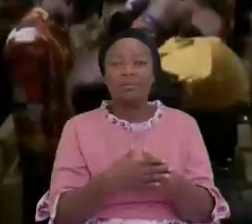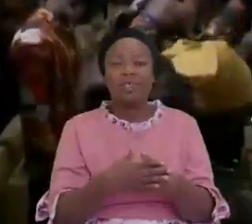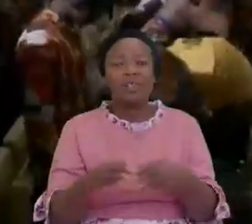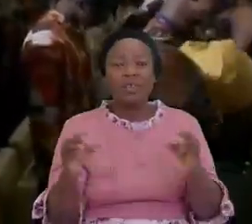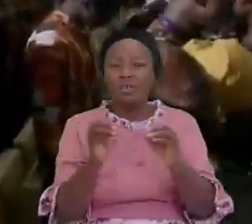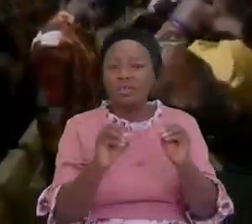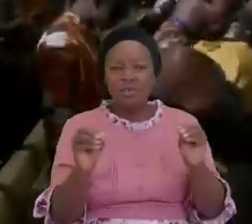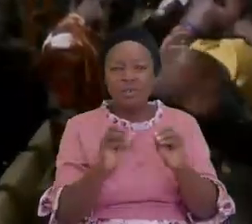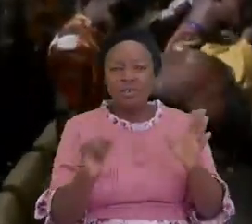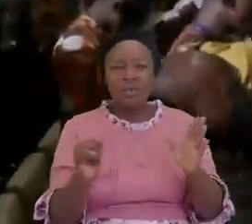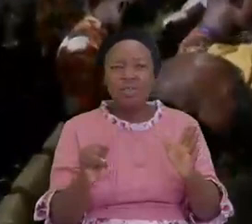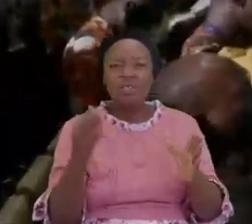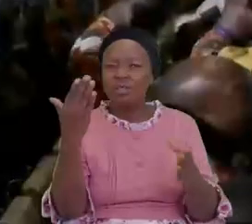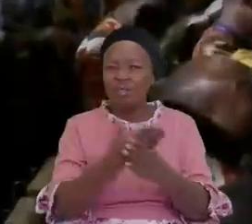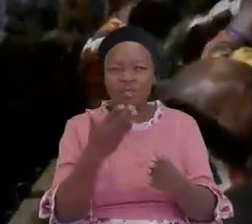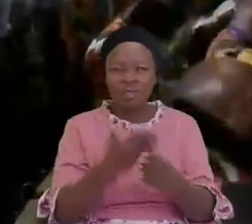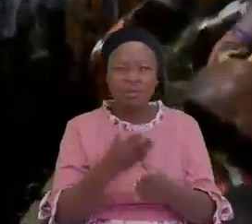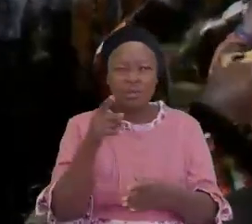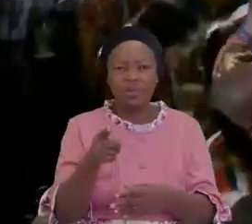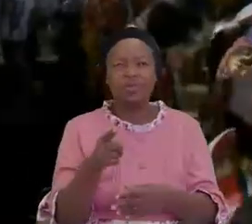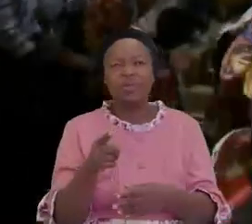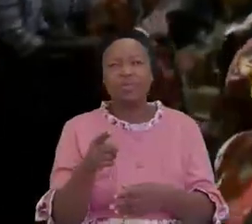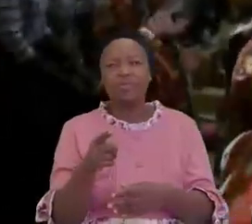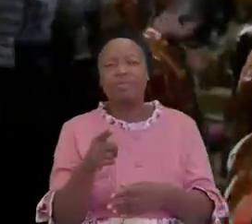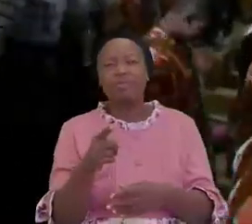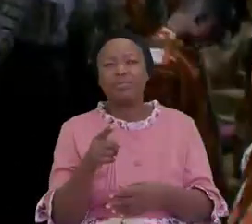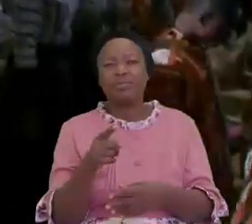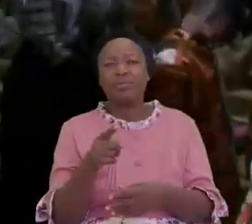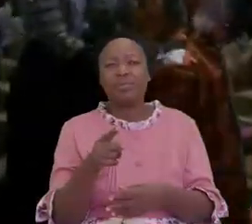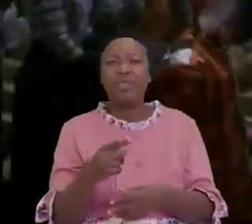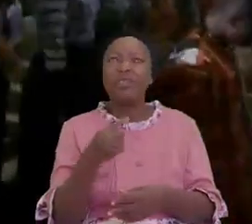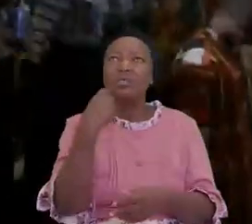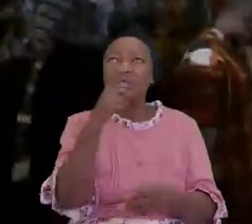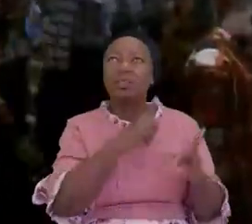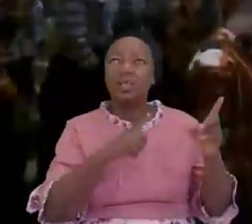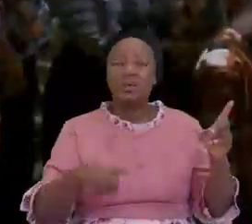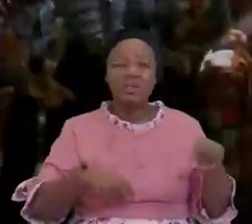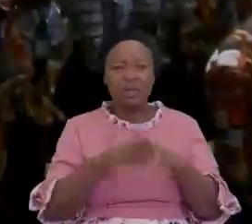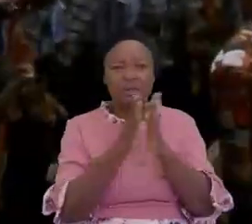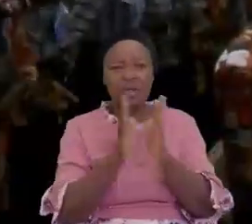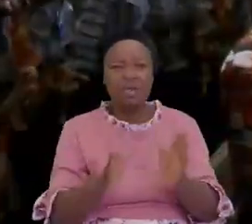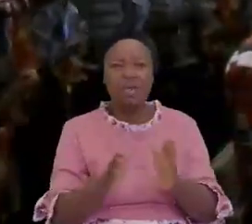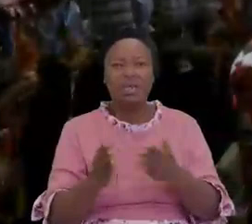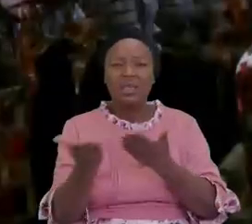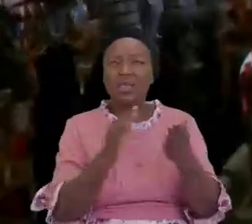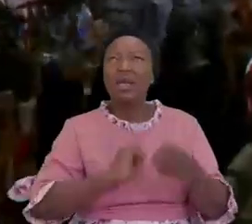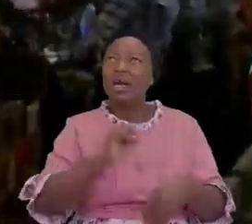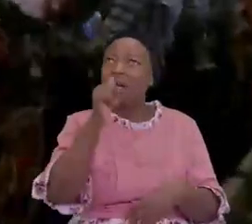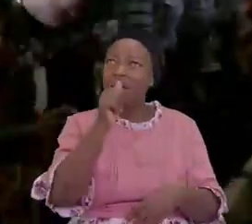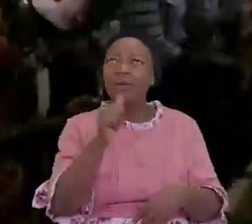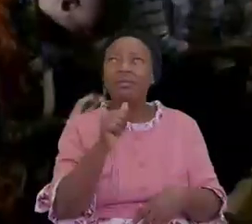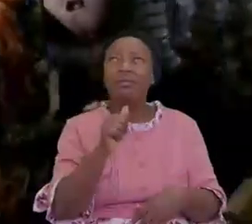Nothing holds you down. Tell the Lord, here I am.